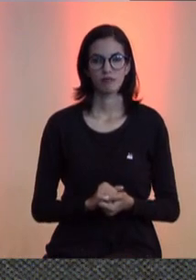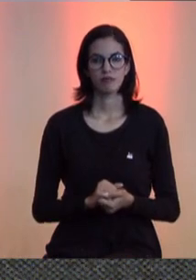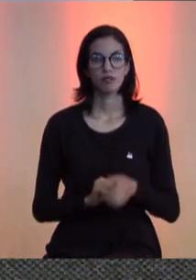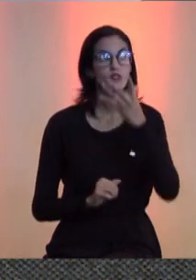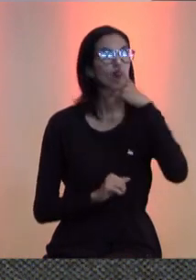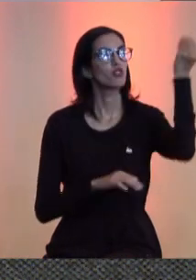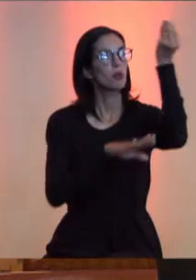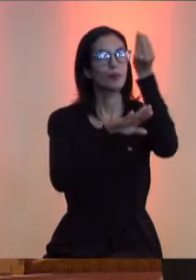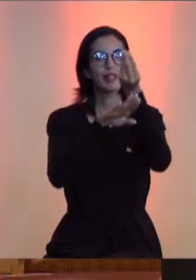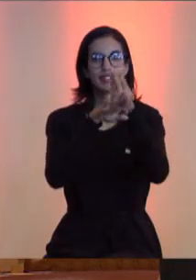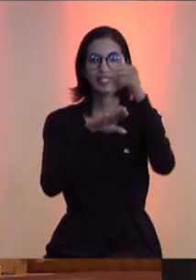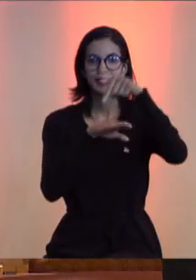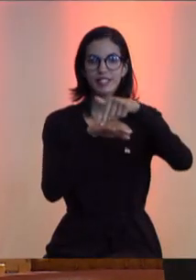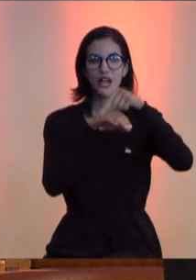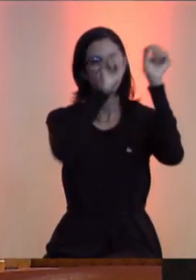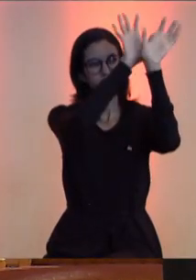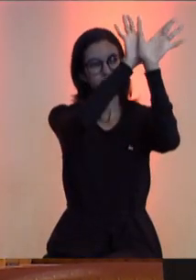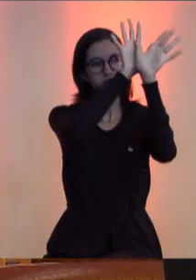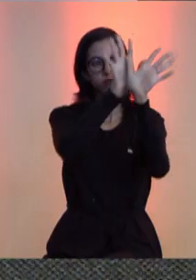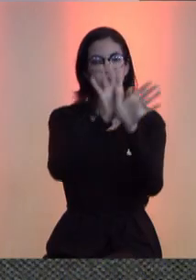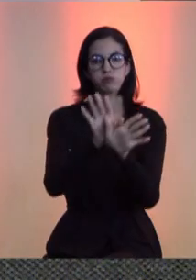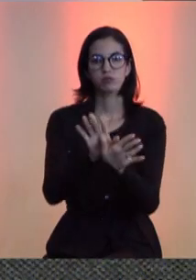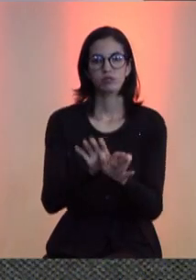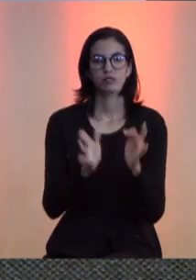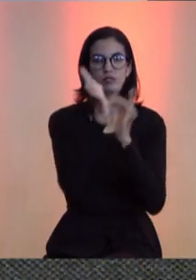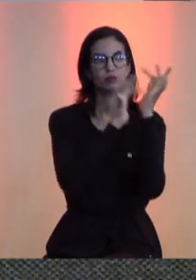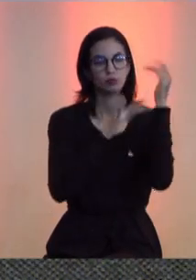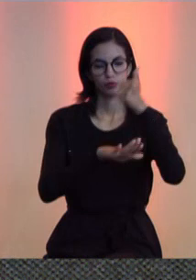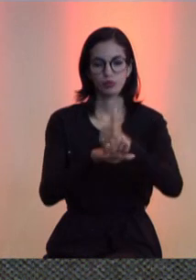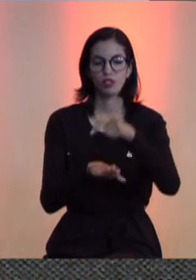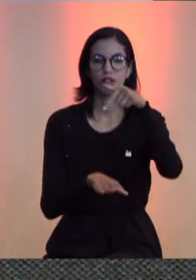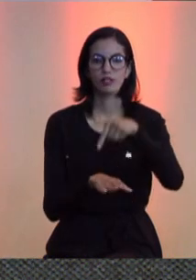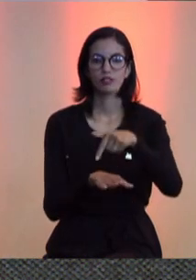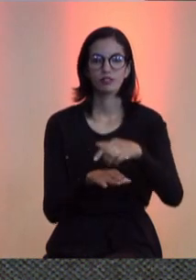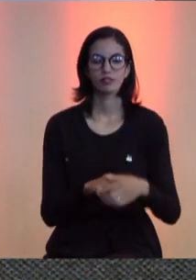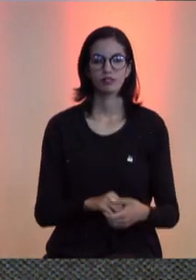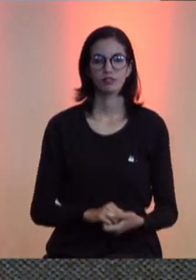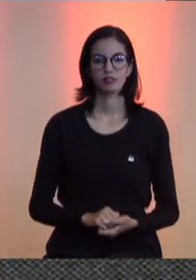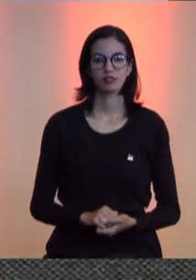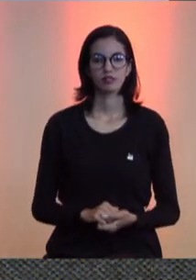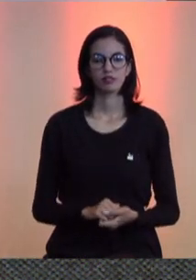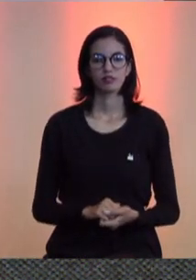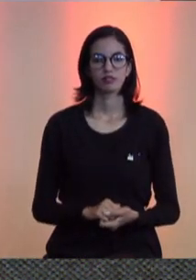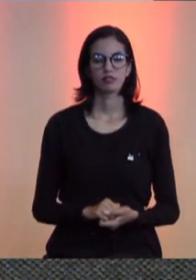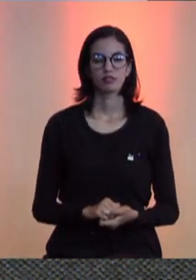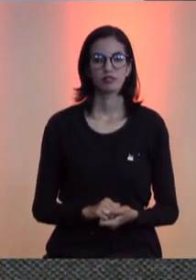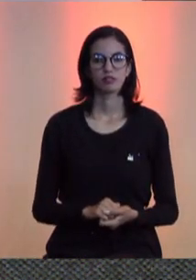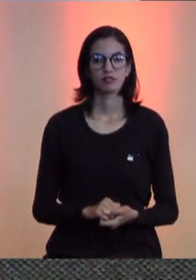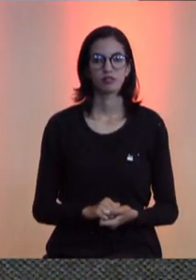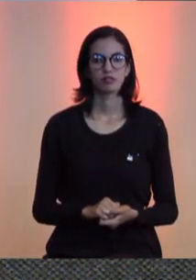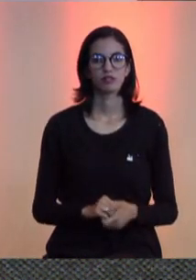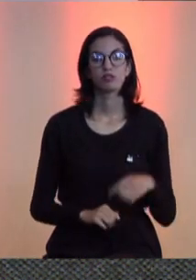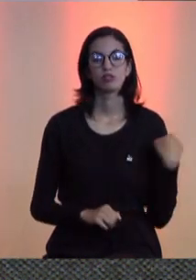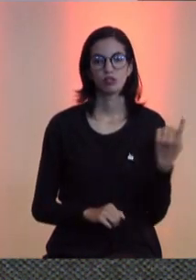Santo está aquí. And Jesus is here. Y Jesús está aquí. So we are preparing heroes for him. Así que